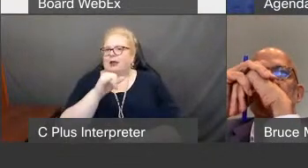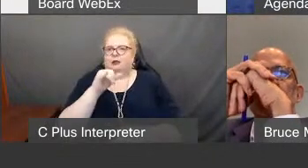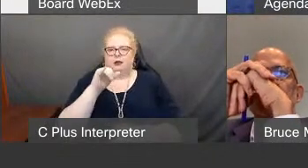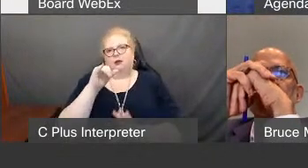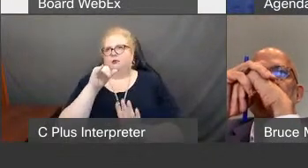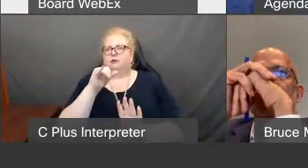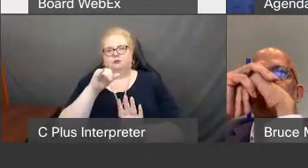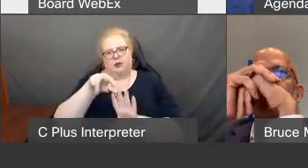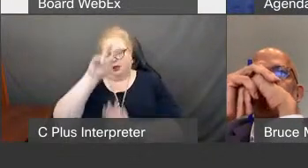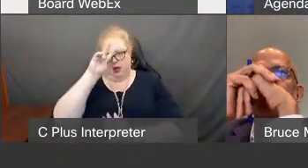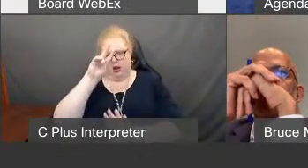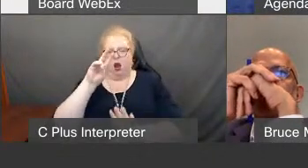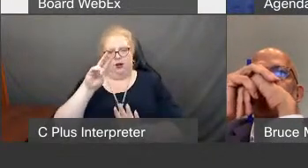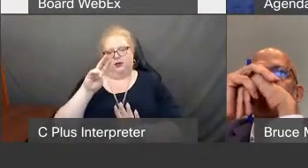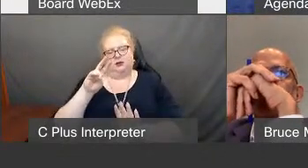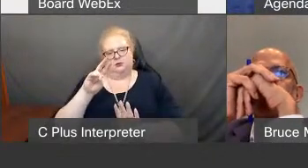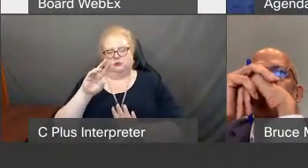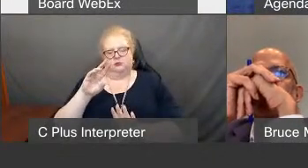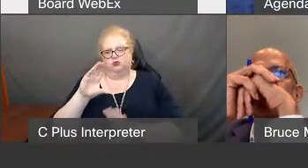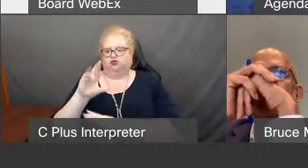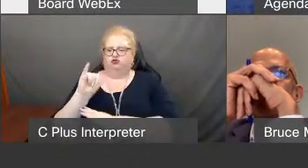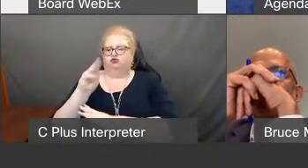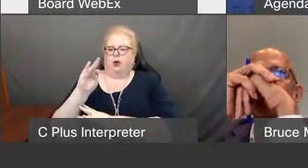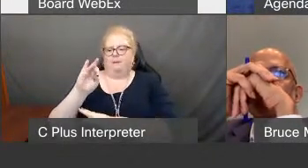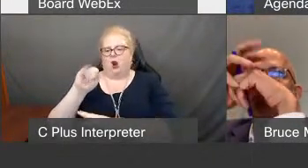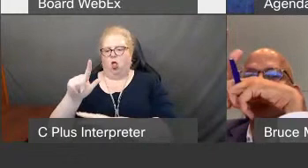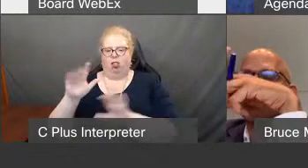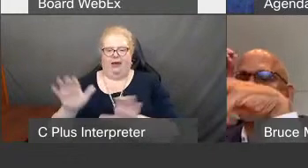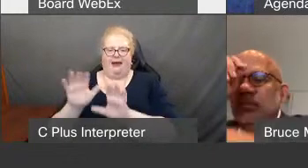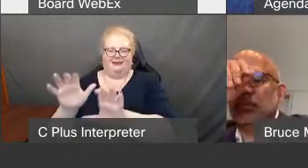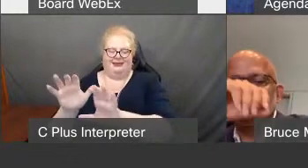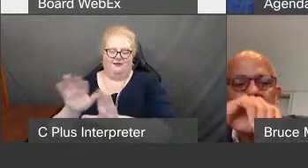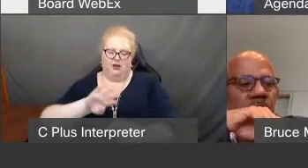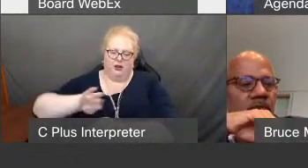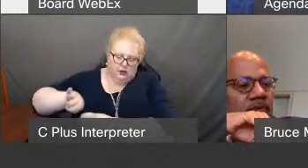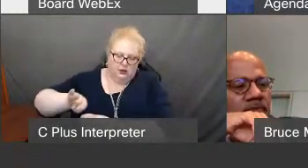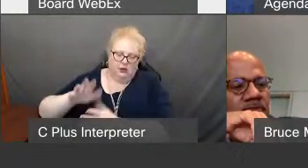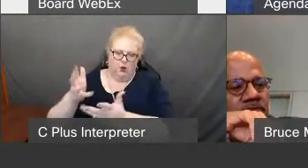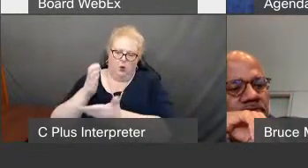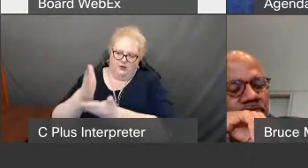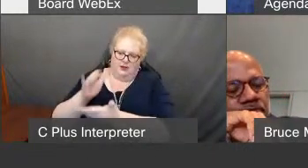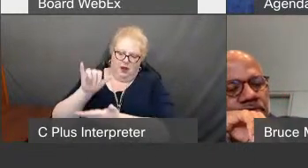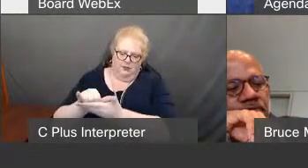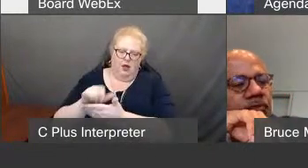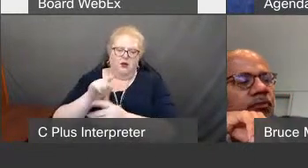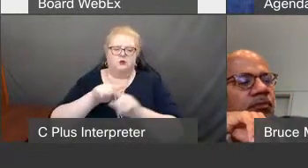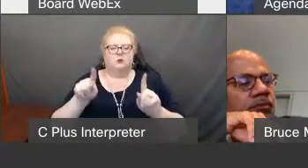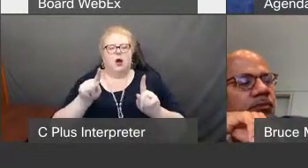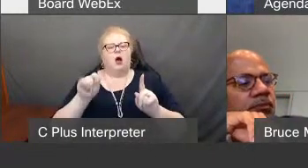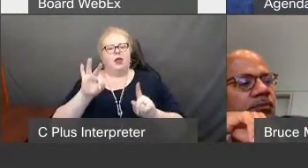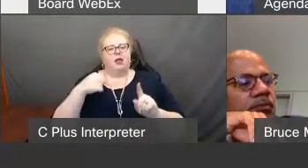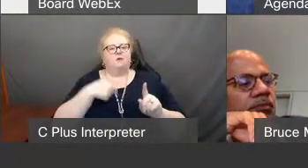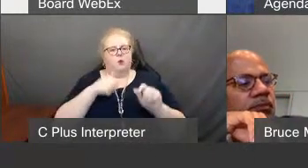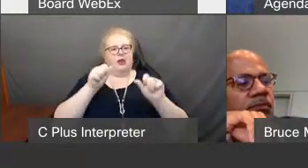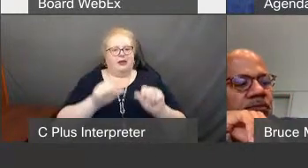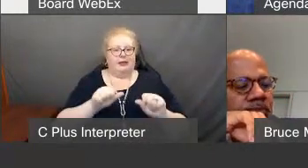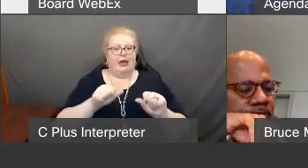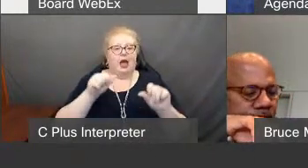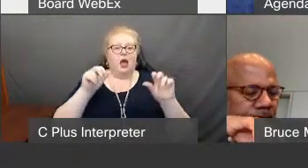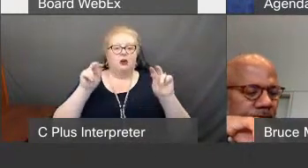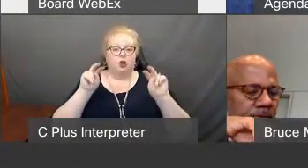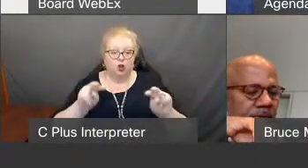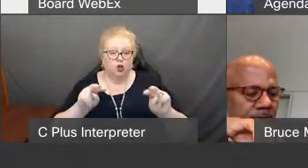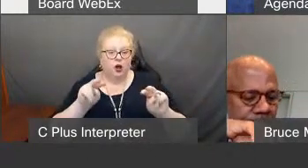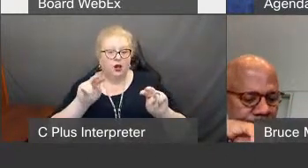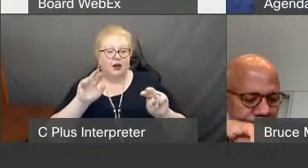think with respect to your challenge to us, I would like to challenge us to look at these as issue-wise rather than particular projects